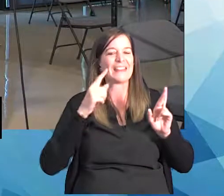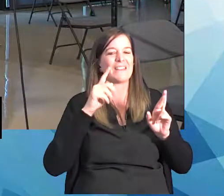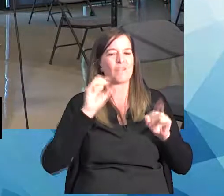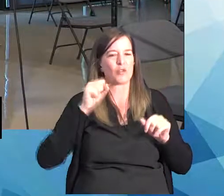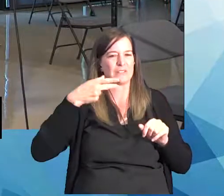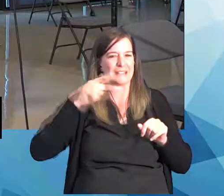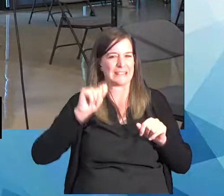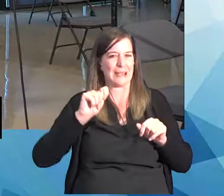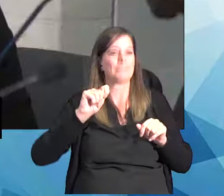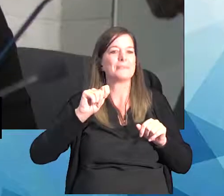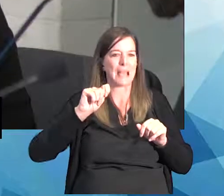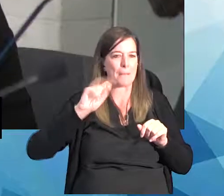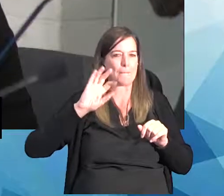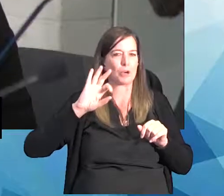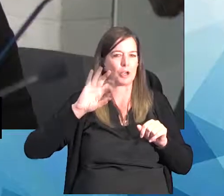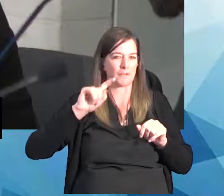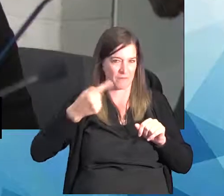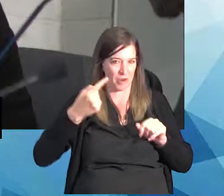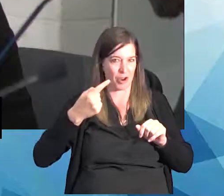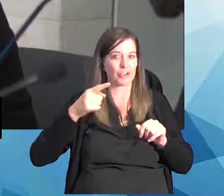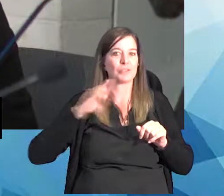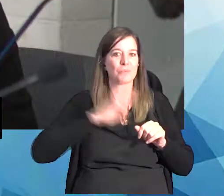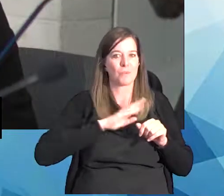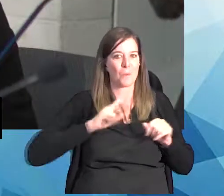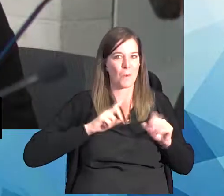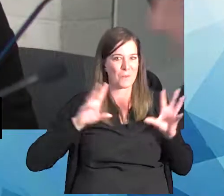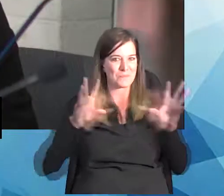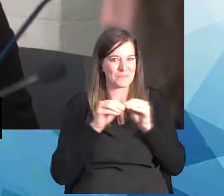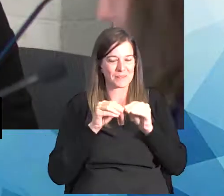then it can enter the next time. Yes, sir.